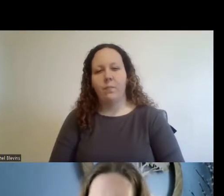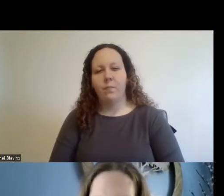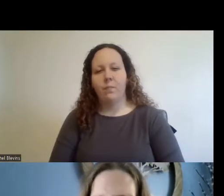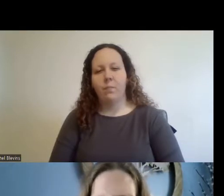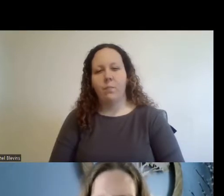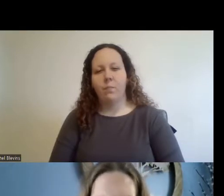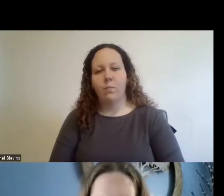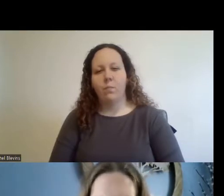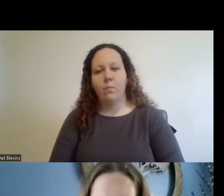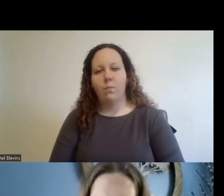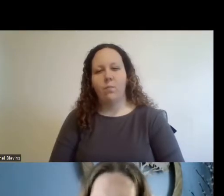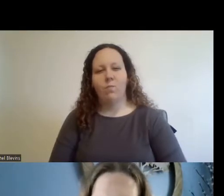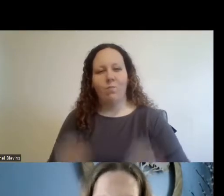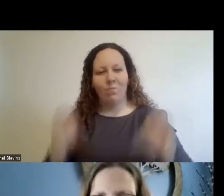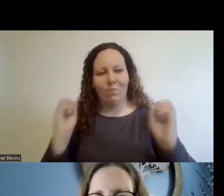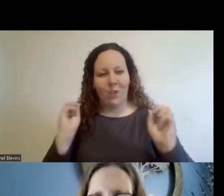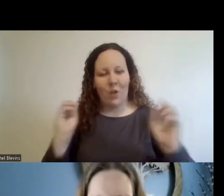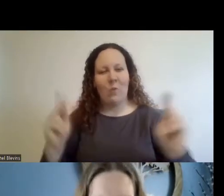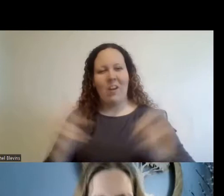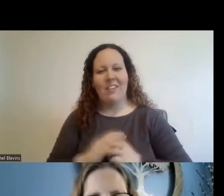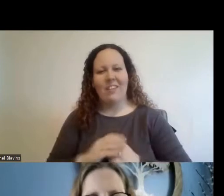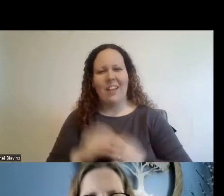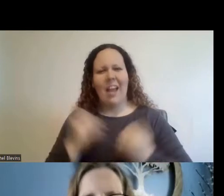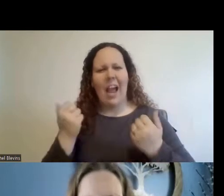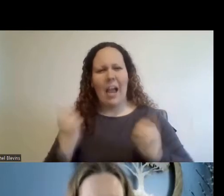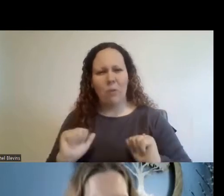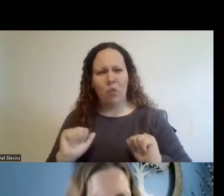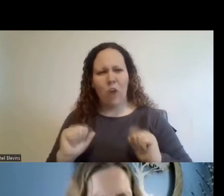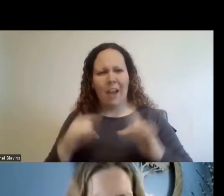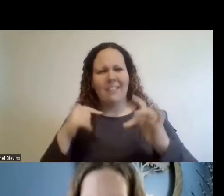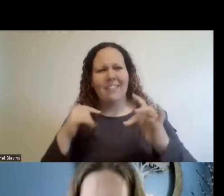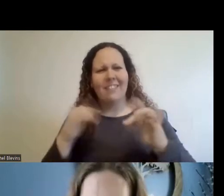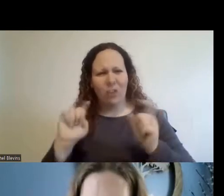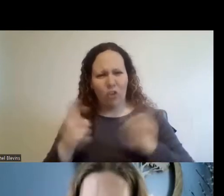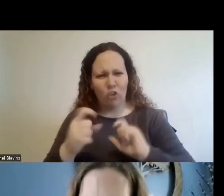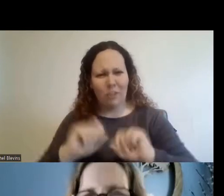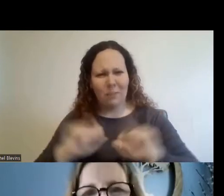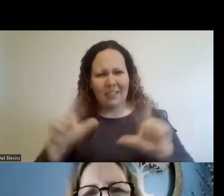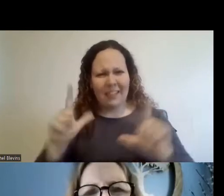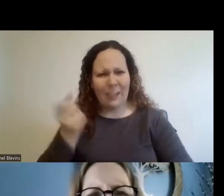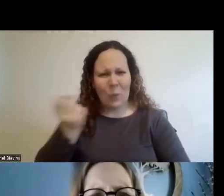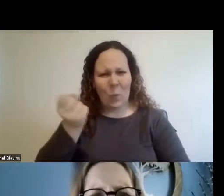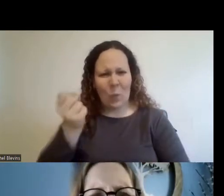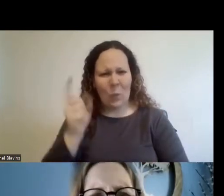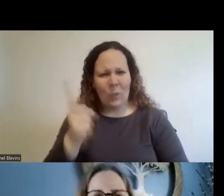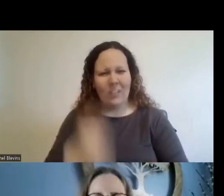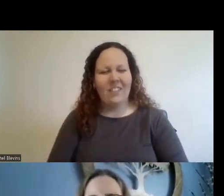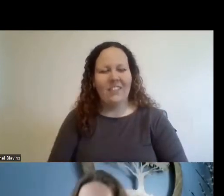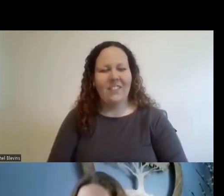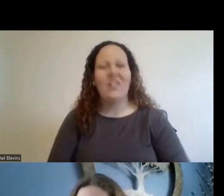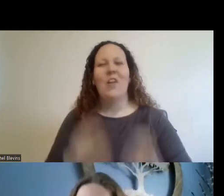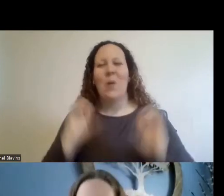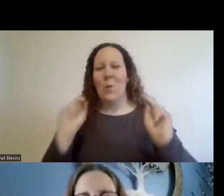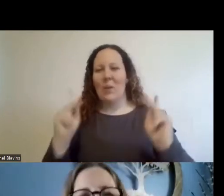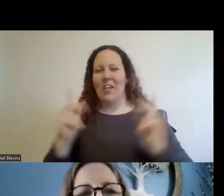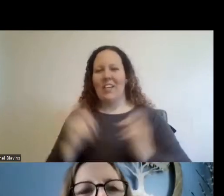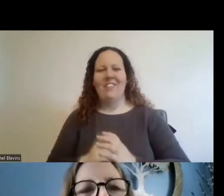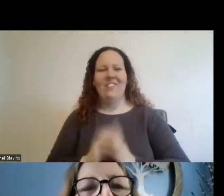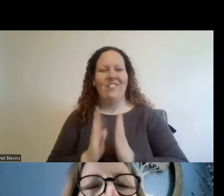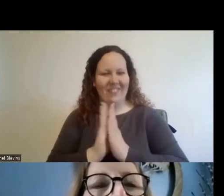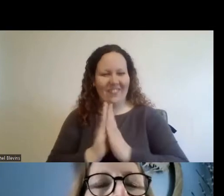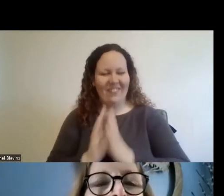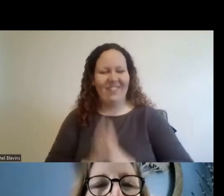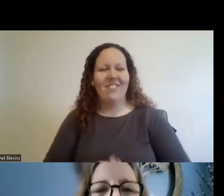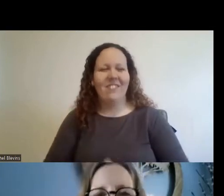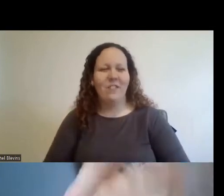All right. I'm trying to advance my slides. Hang on a second. There we go.